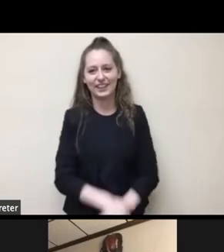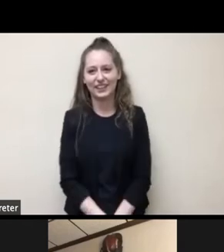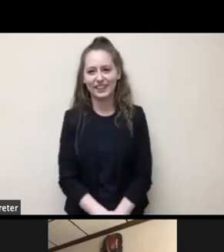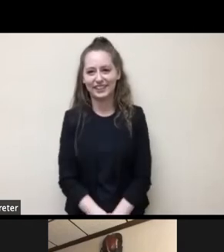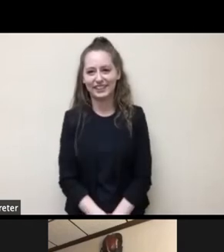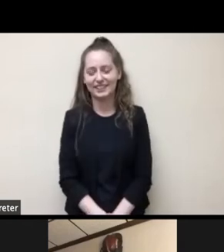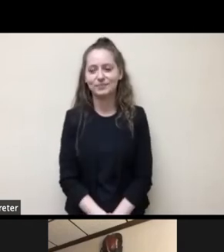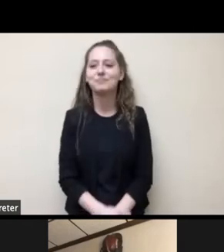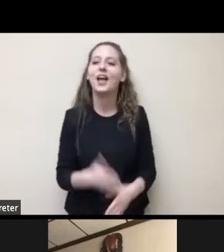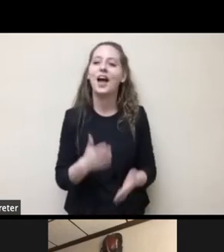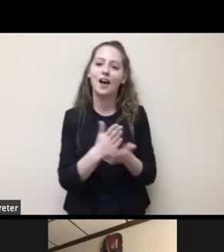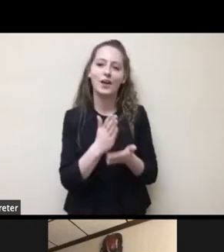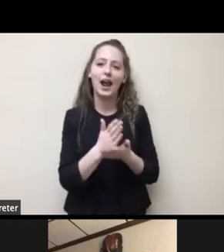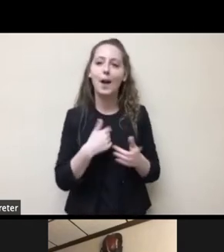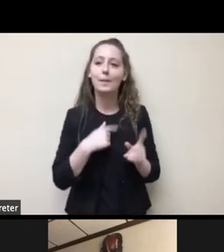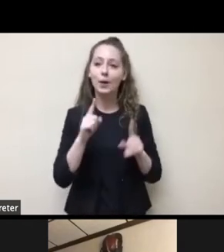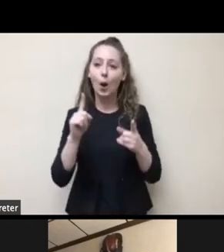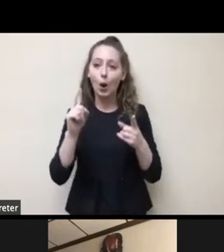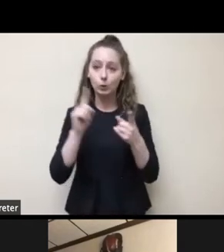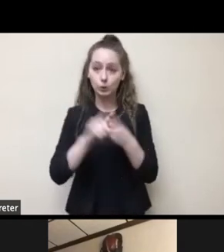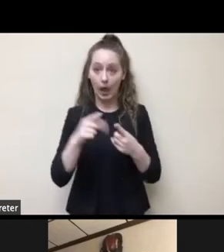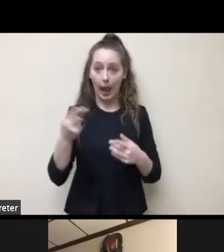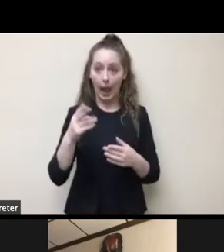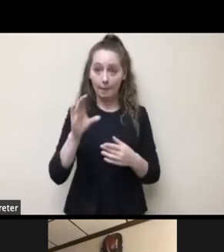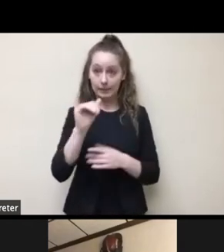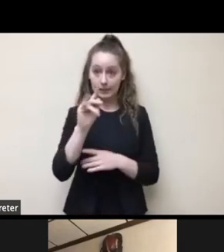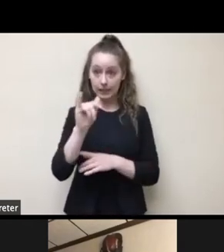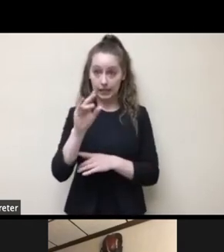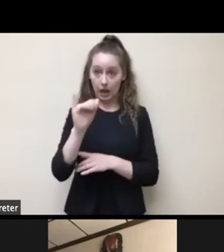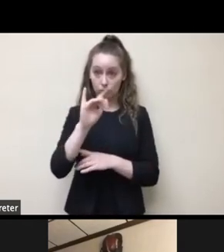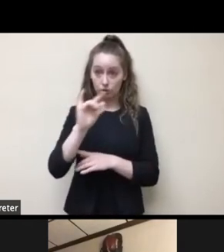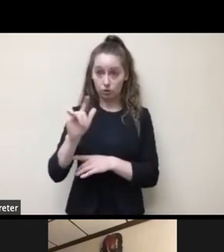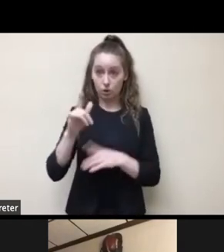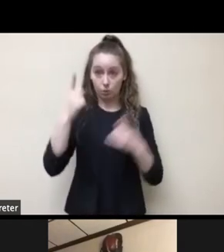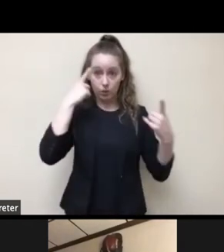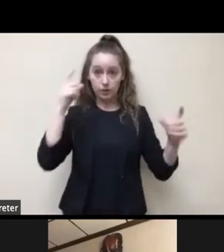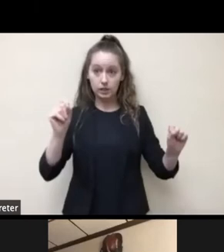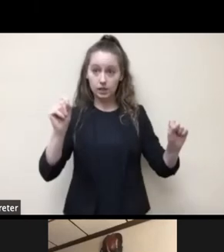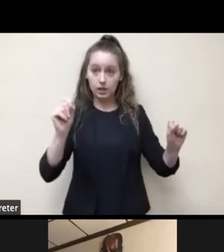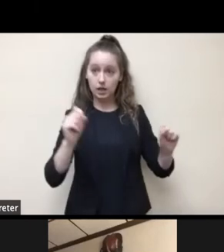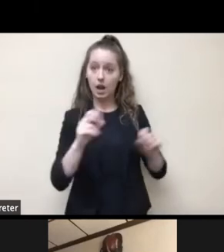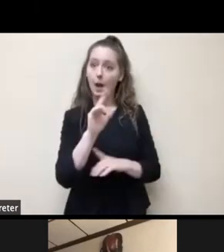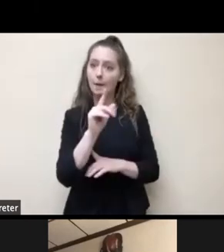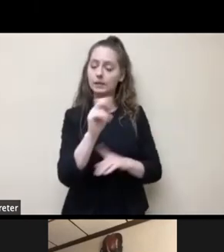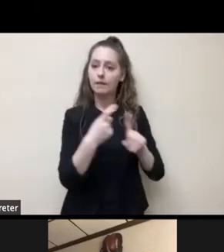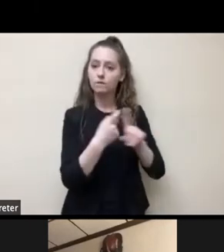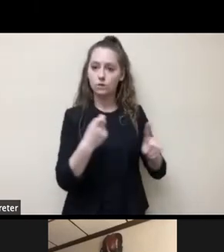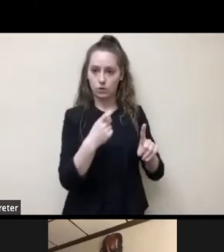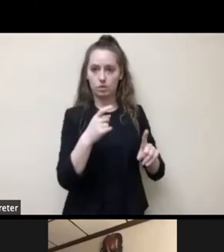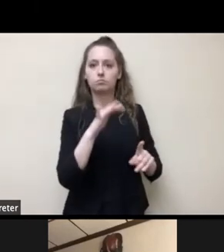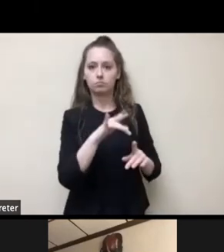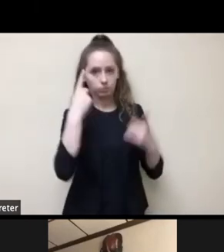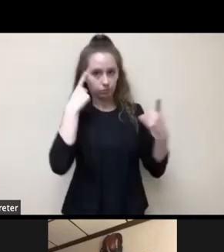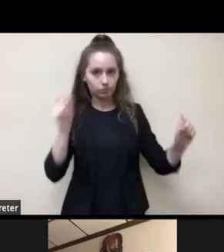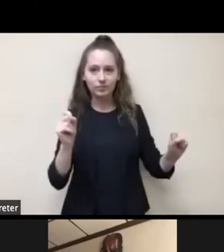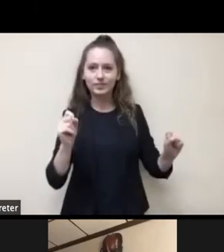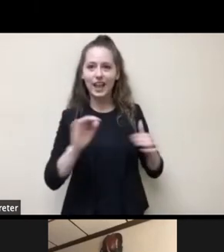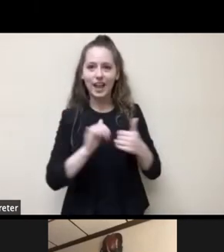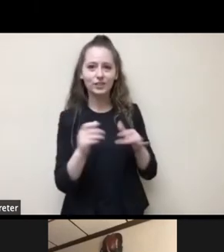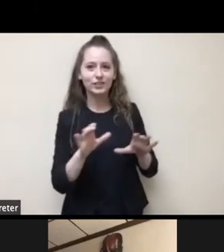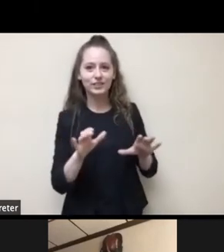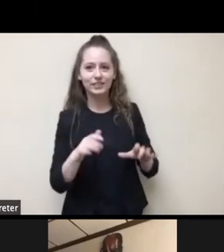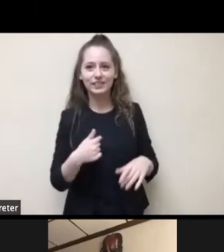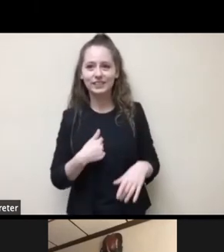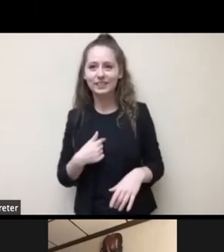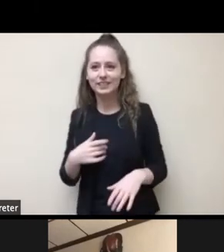All right, I'm going to go to the Hammond City Council President, Dave Warple, for an update from the Hammond City Council. How you doing, Councilman Warple? Oh, I need a haircut,